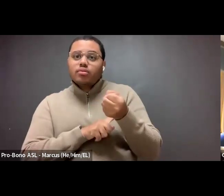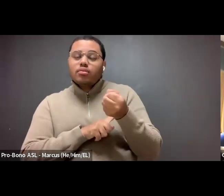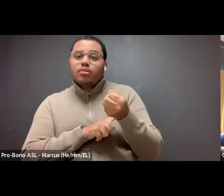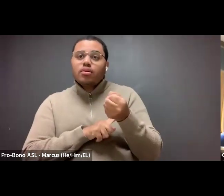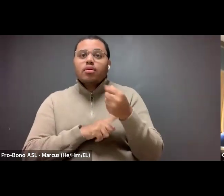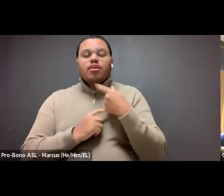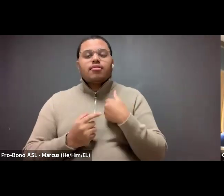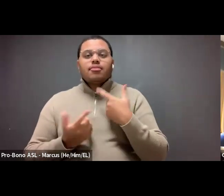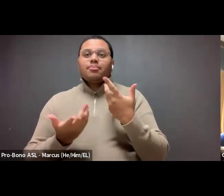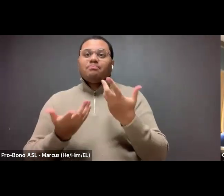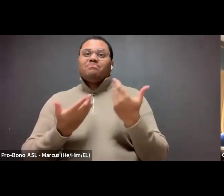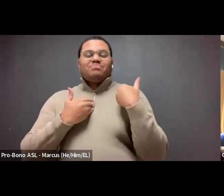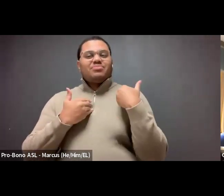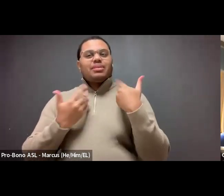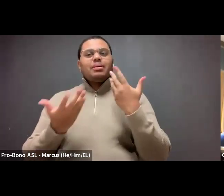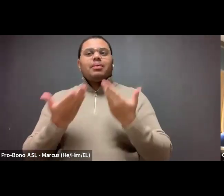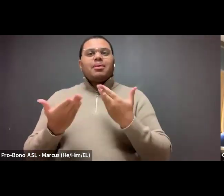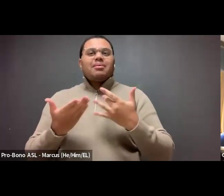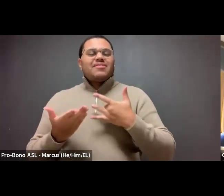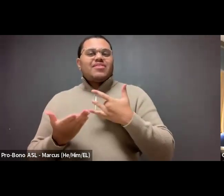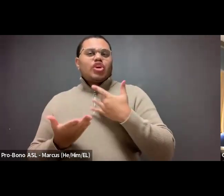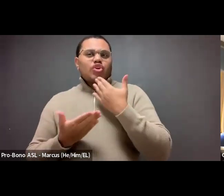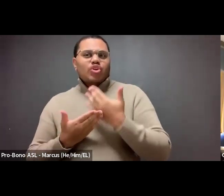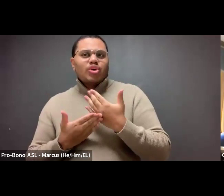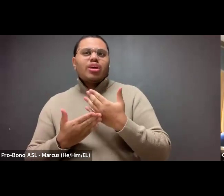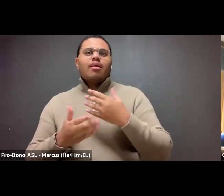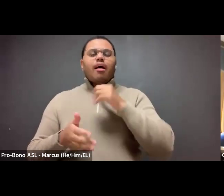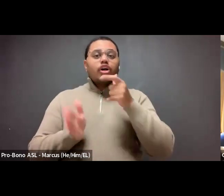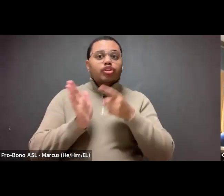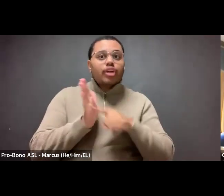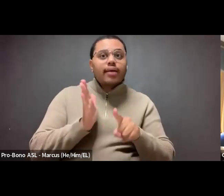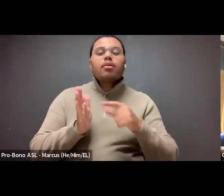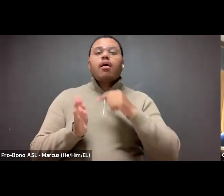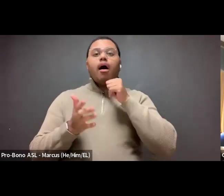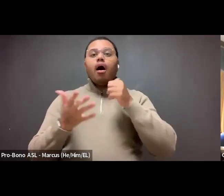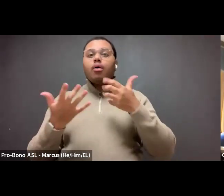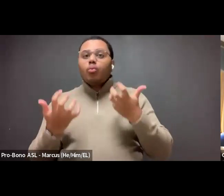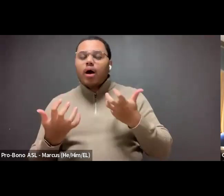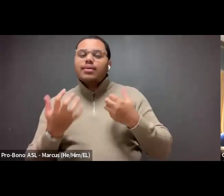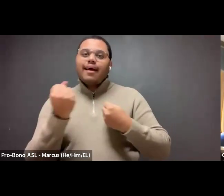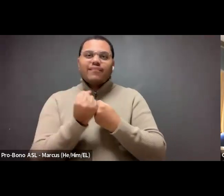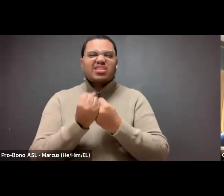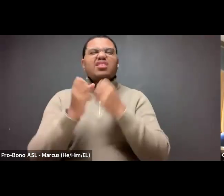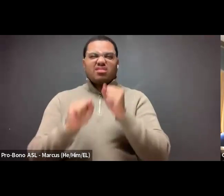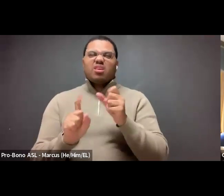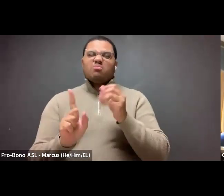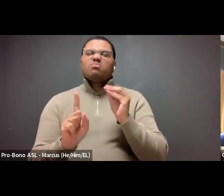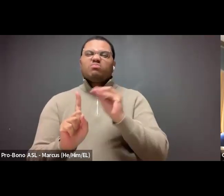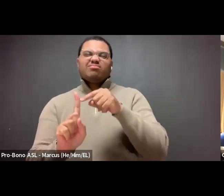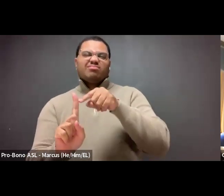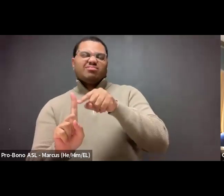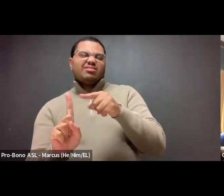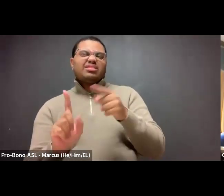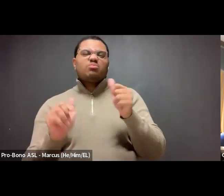banner may feel good, unchecked and unwanted advocacy can put the performer in danger or isolate them from the